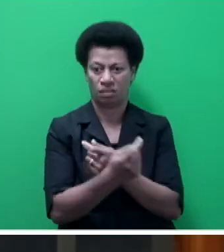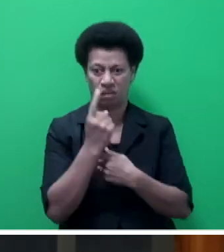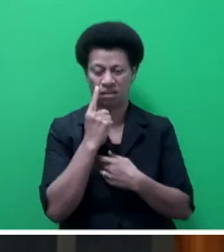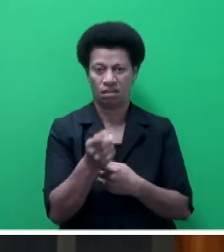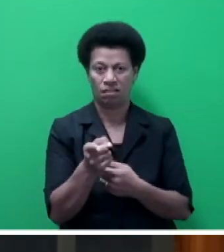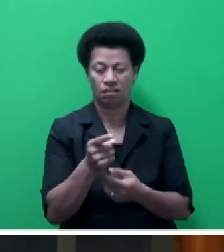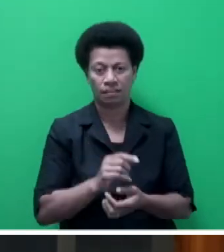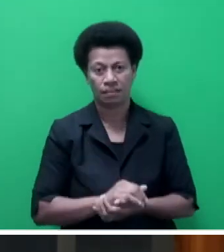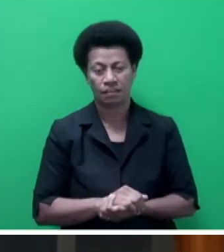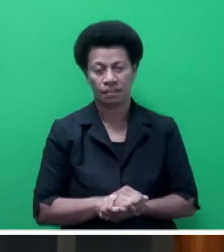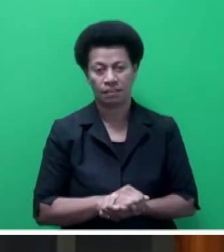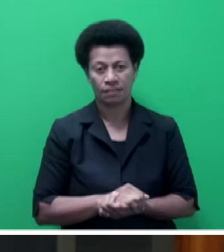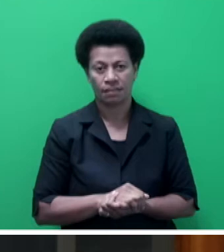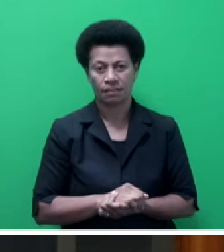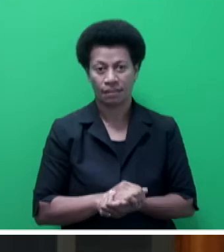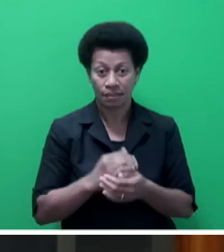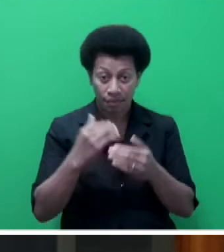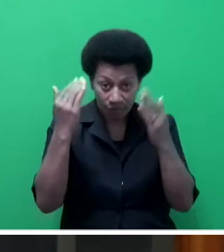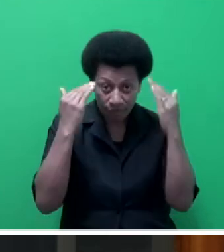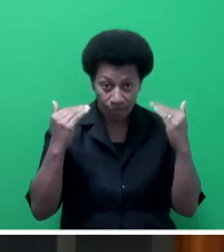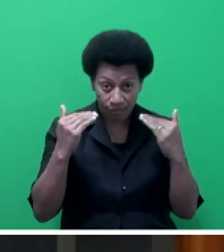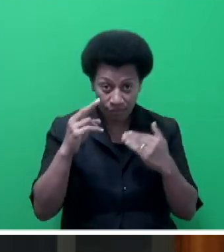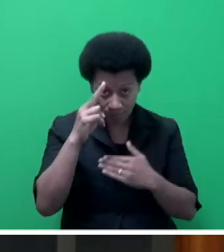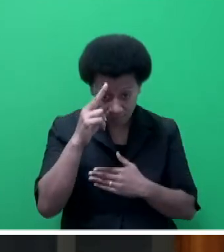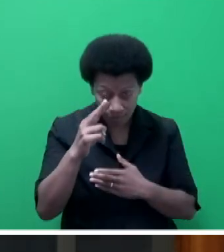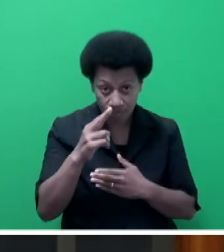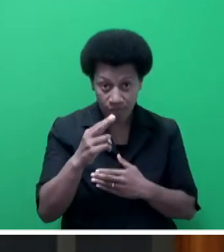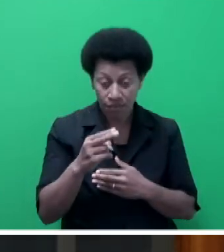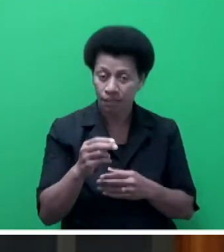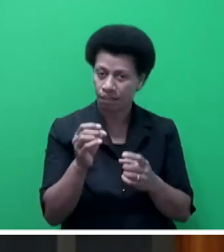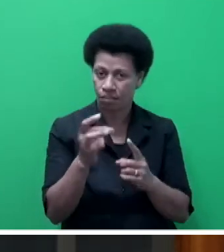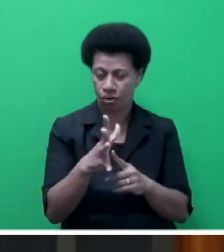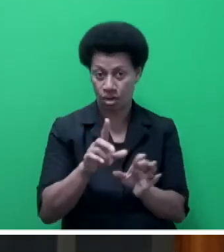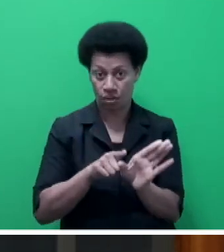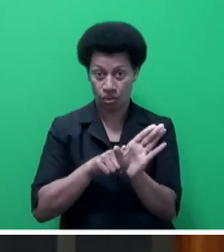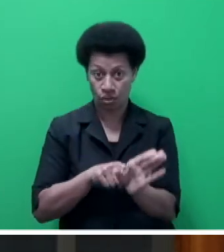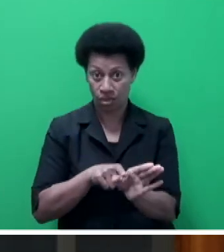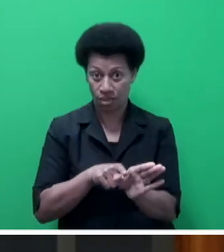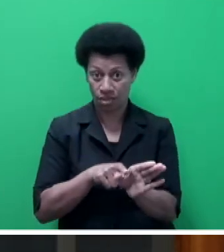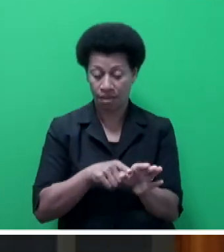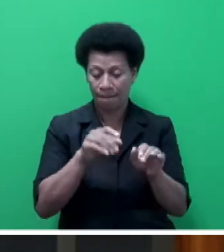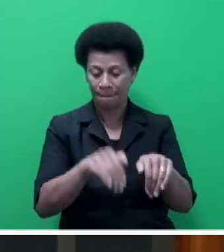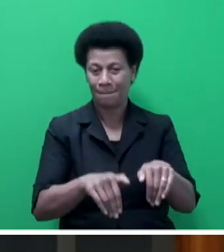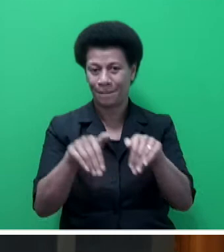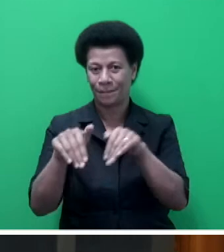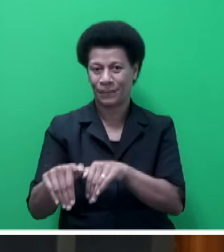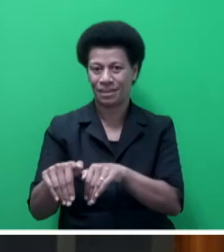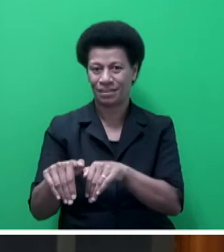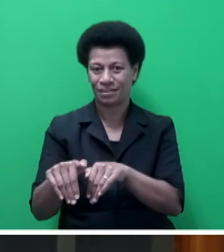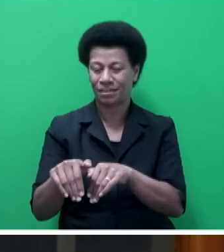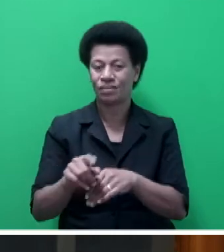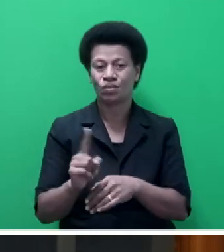Therefore, Mr. Speaker said, it is important to have our young people participate as agents of